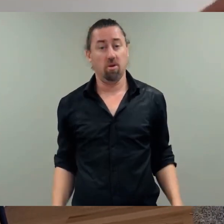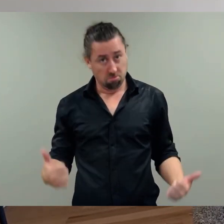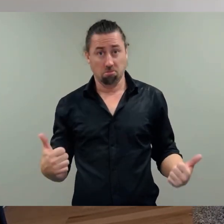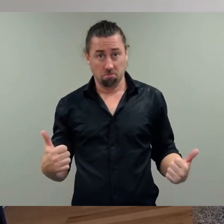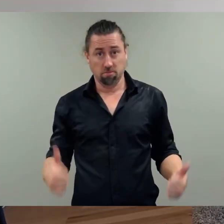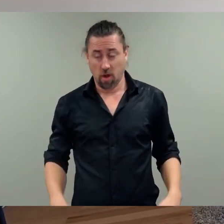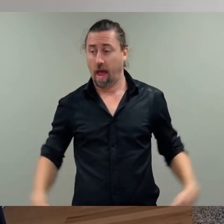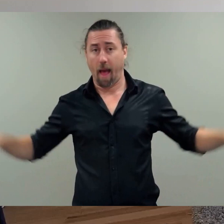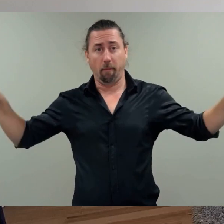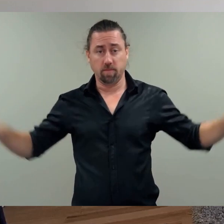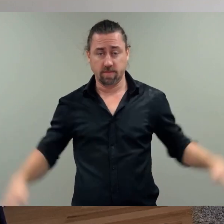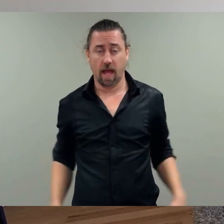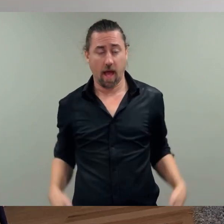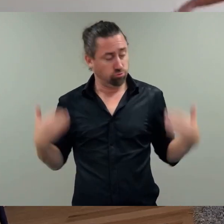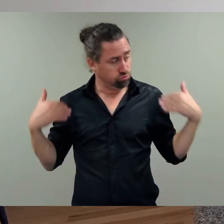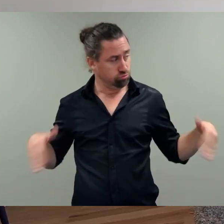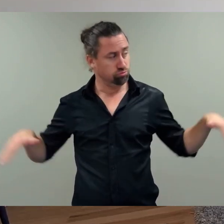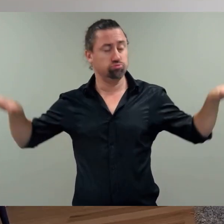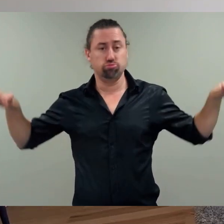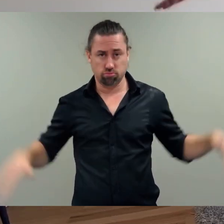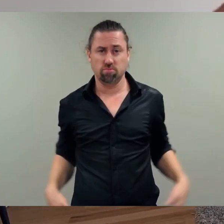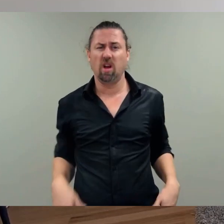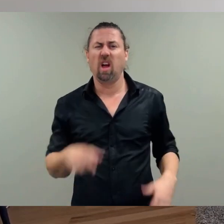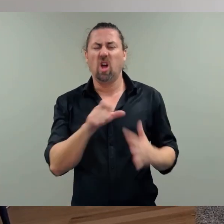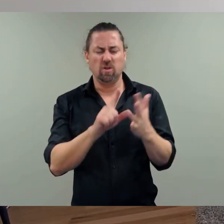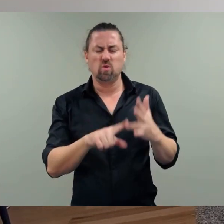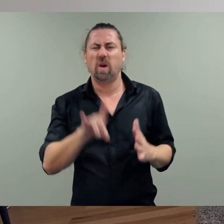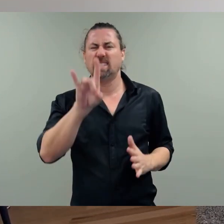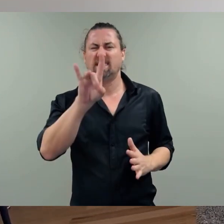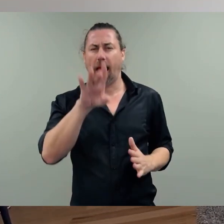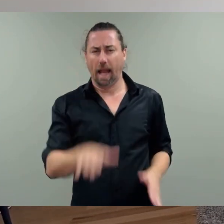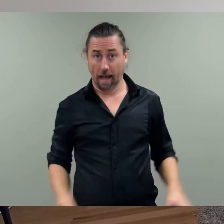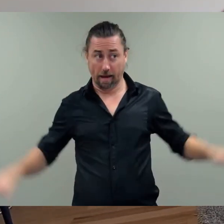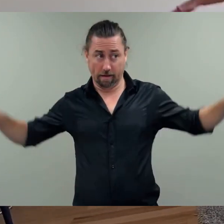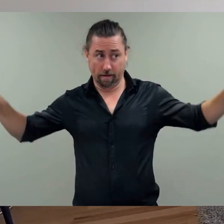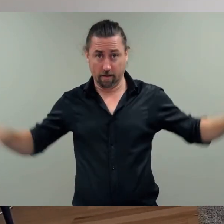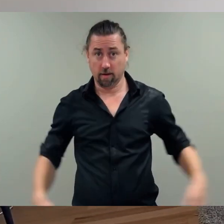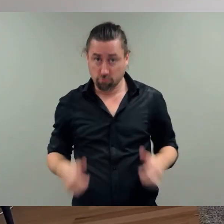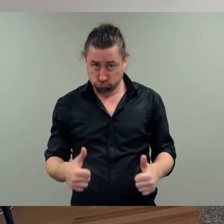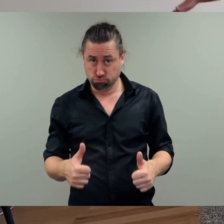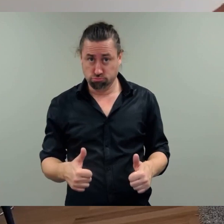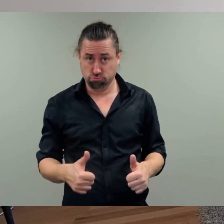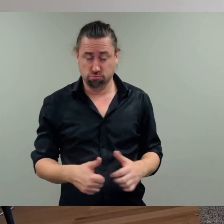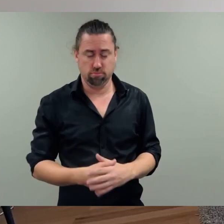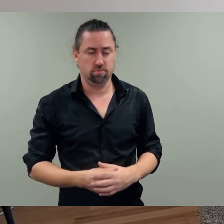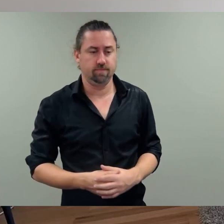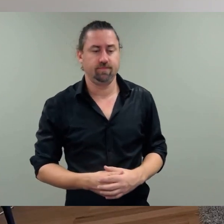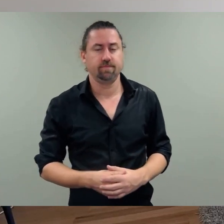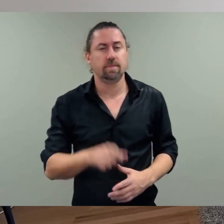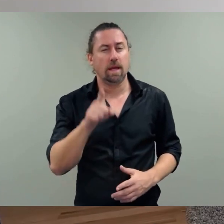Proceed to slowly return to the starting position. We're going to repeat this for a total of 10 times. Let's